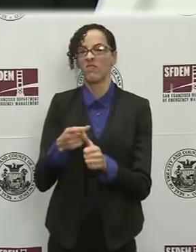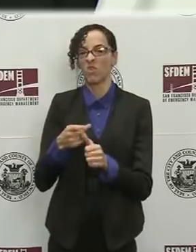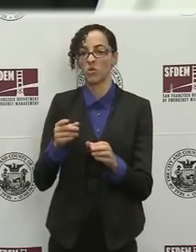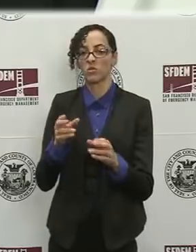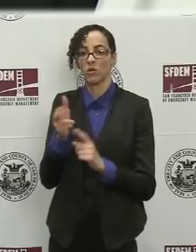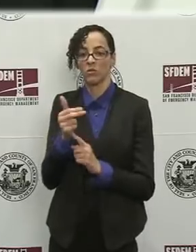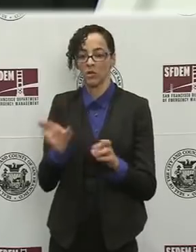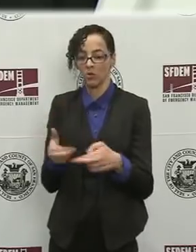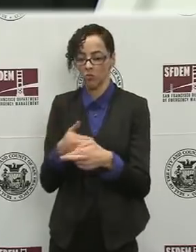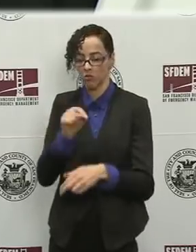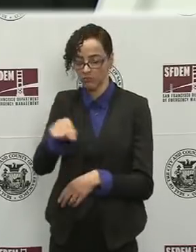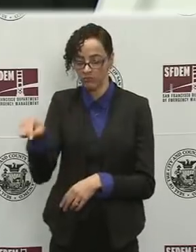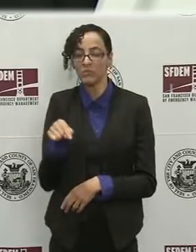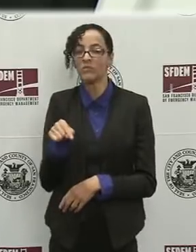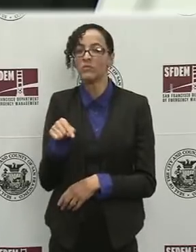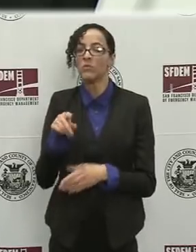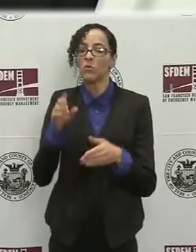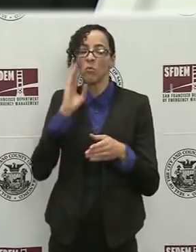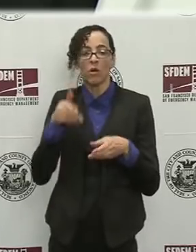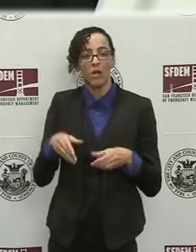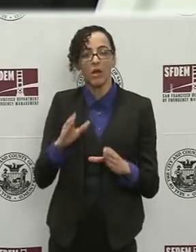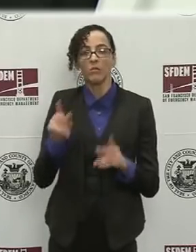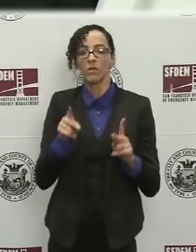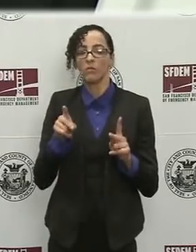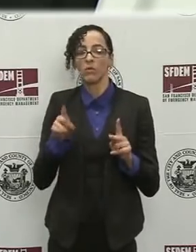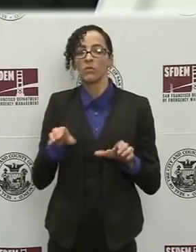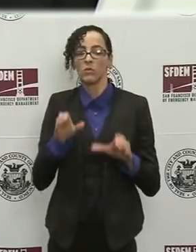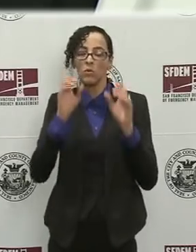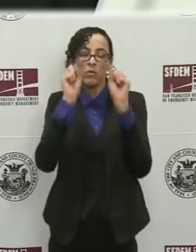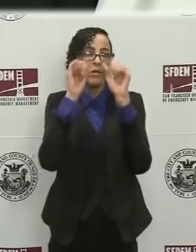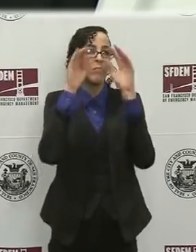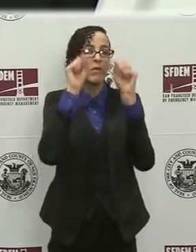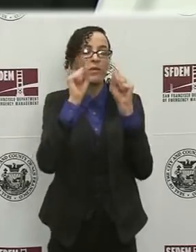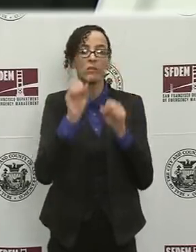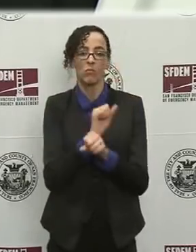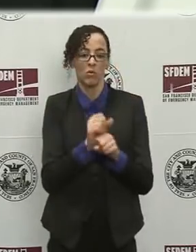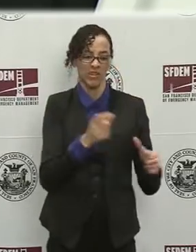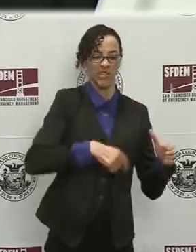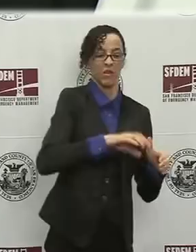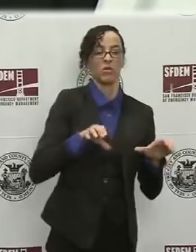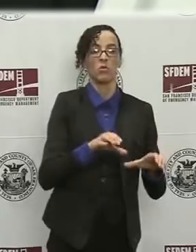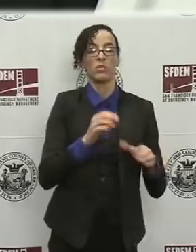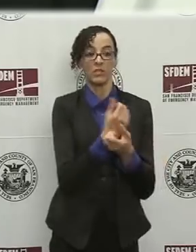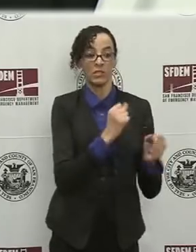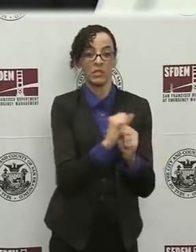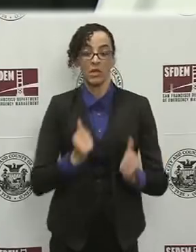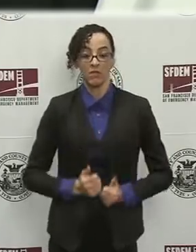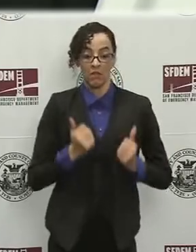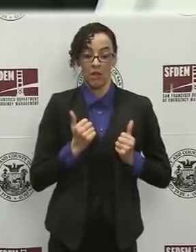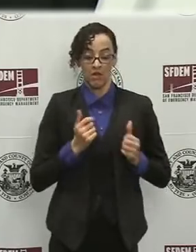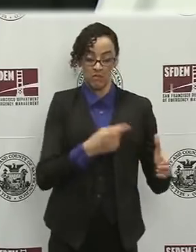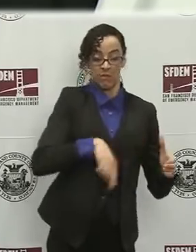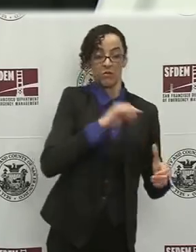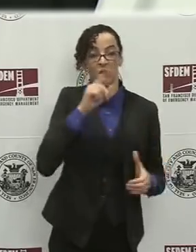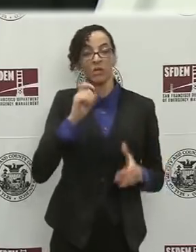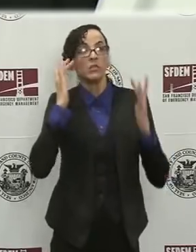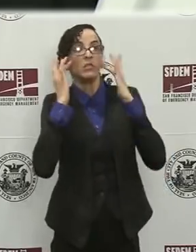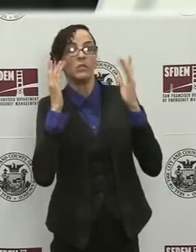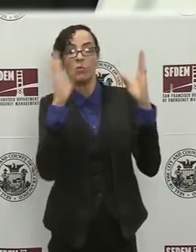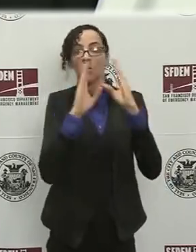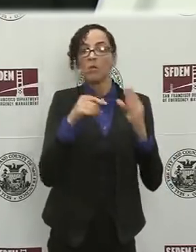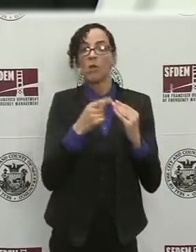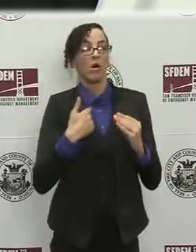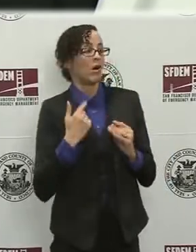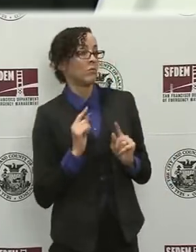allow people to do the incredible work they are doing to save lives without having to worry about going home to infect